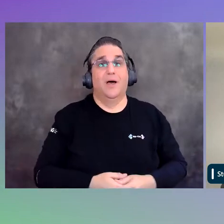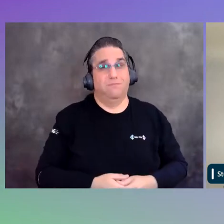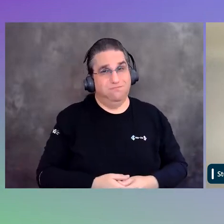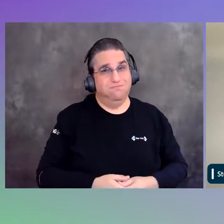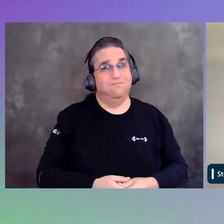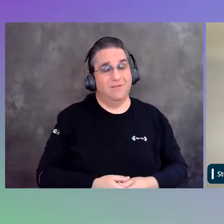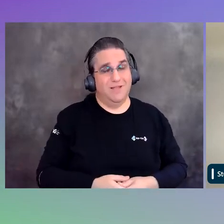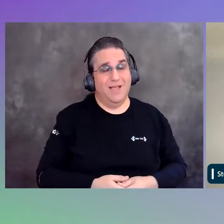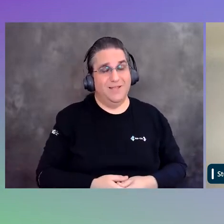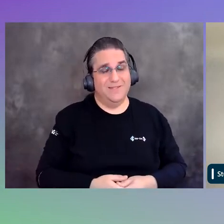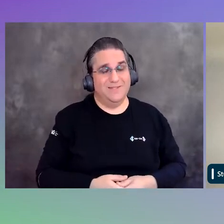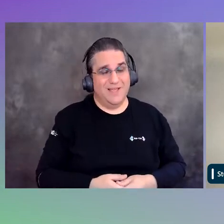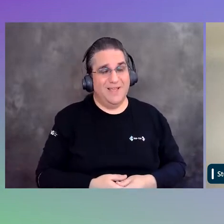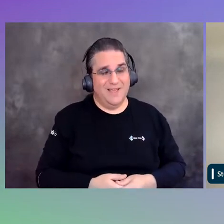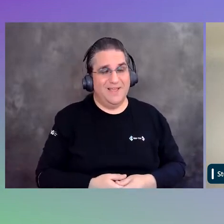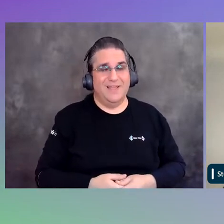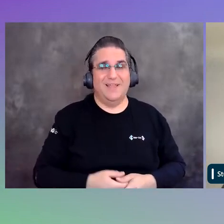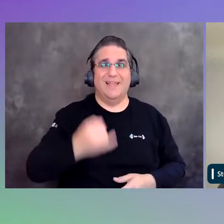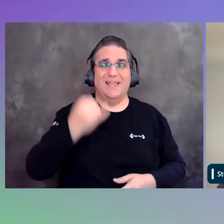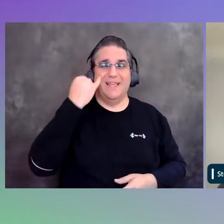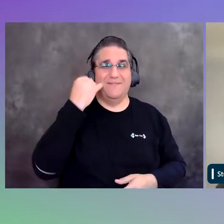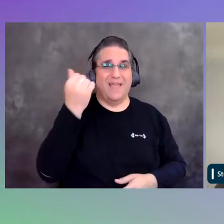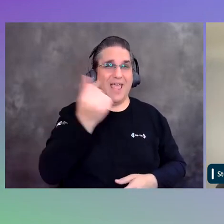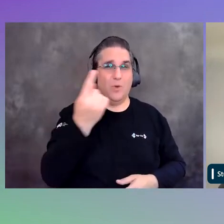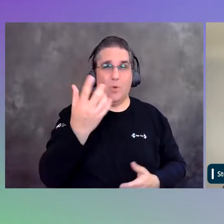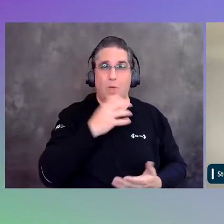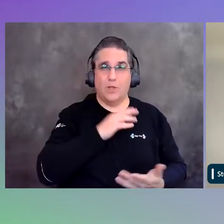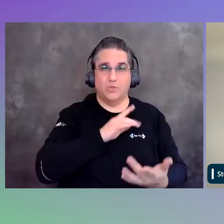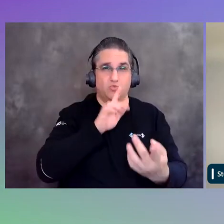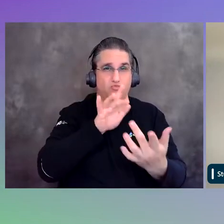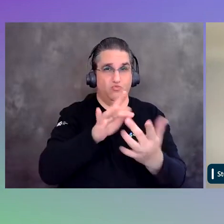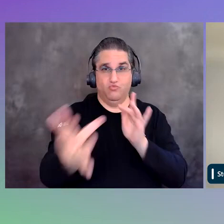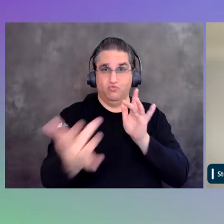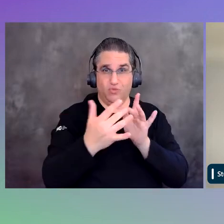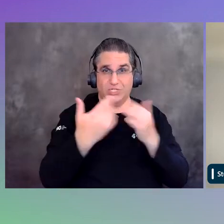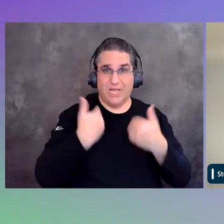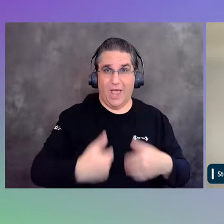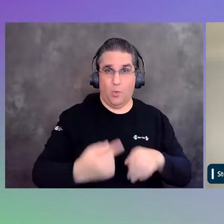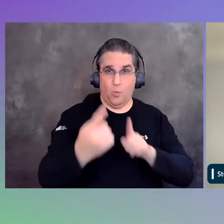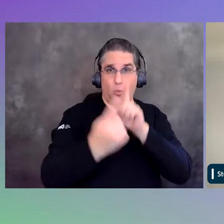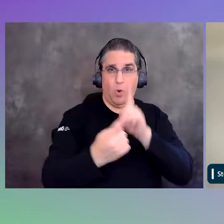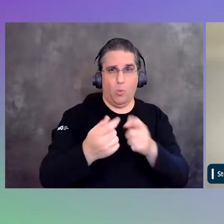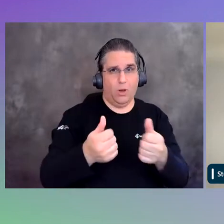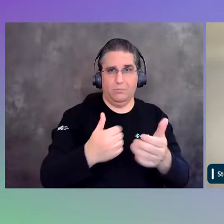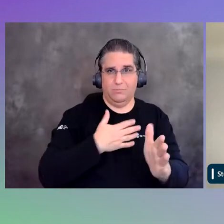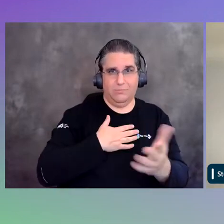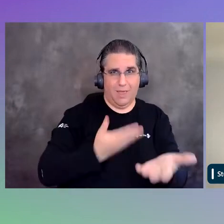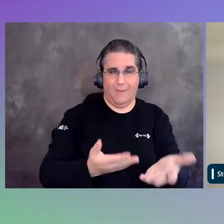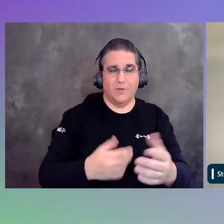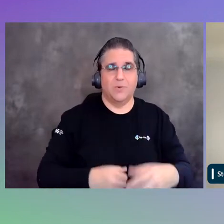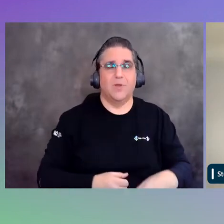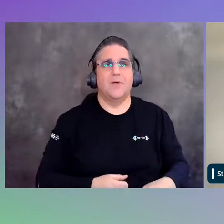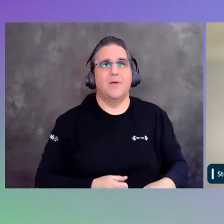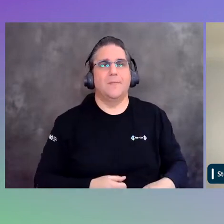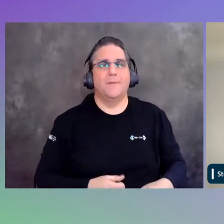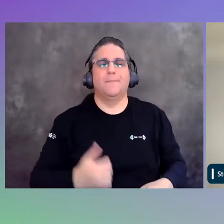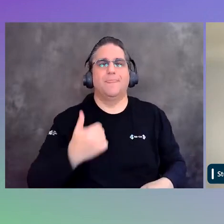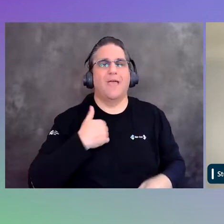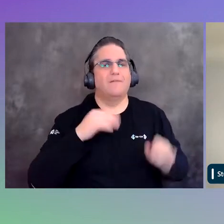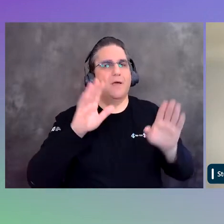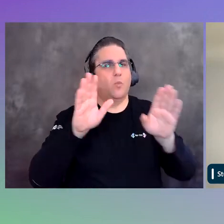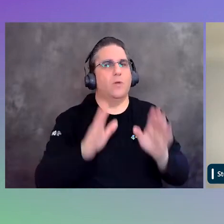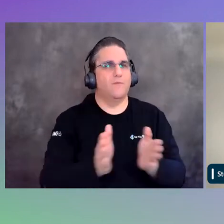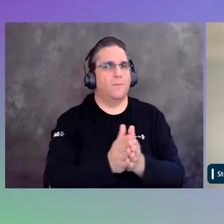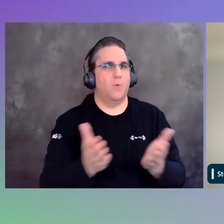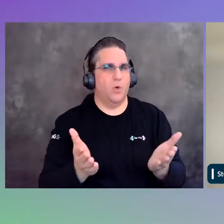of those. So, and if someone wants to reach out one to one, I'm happy to do that as well. Um, so there's a really fantastic book called